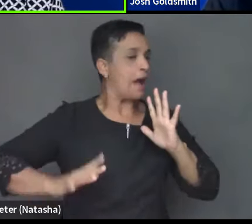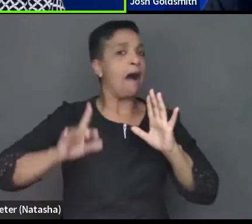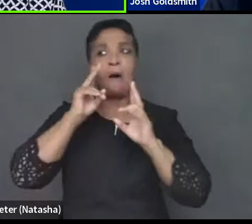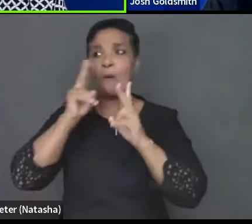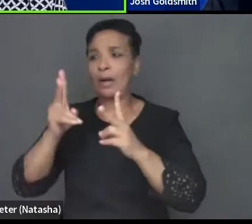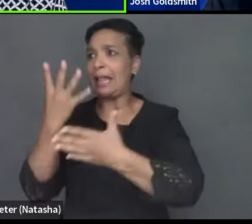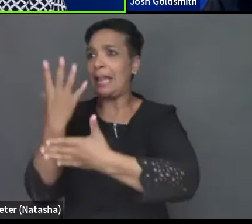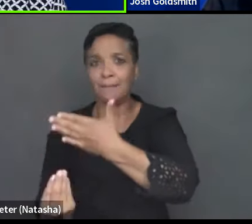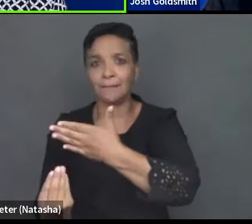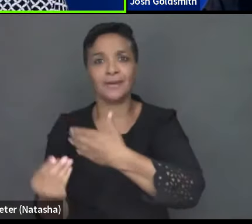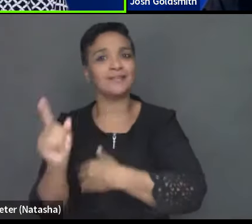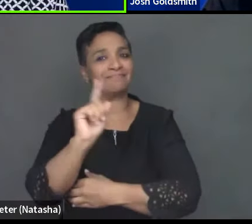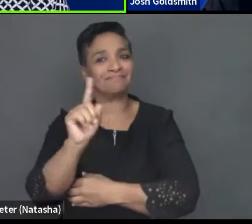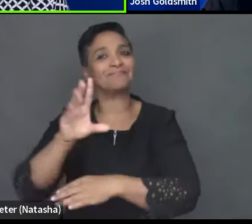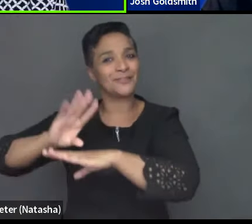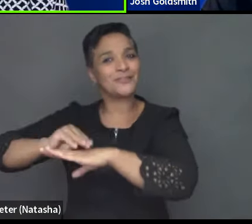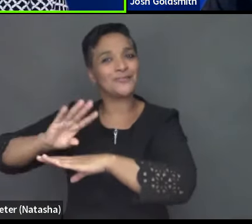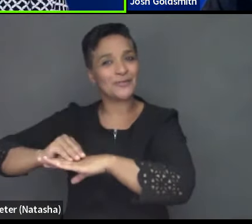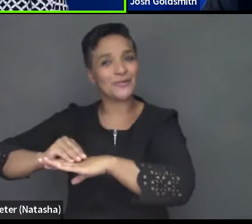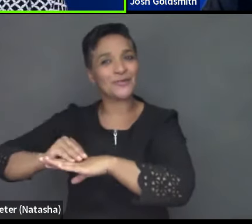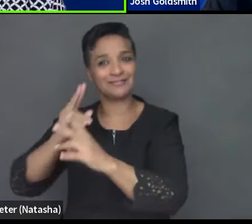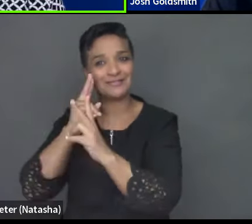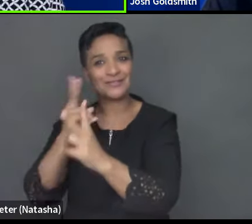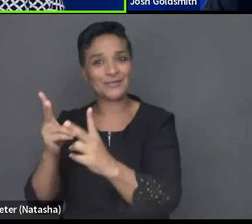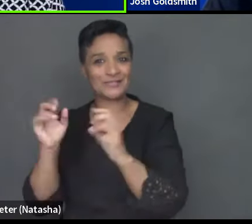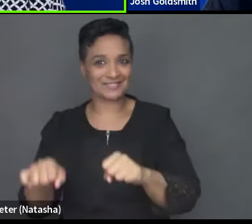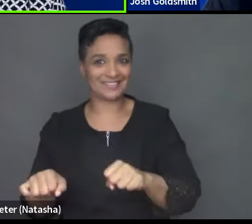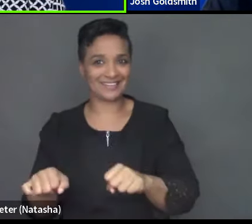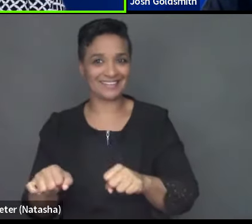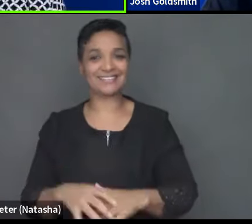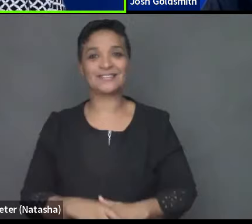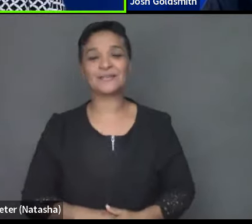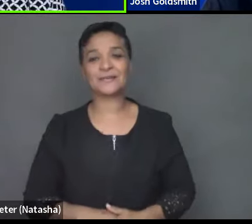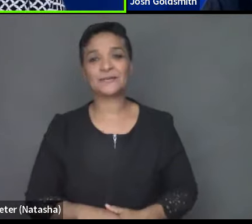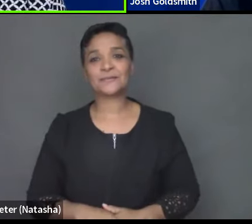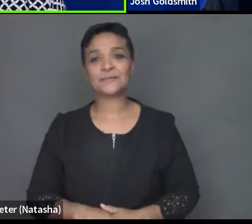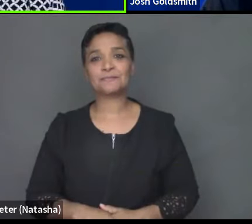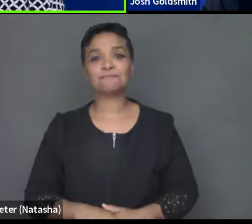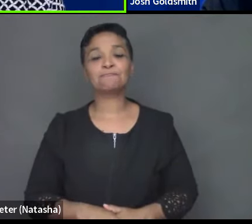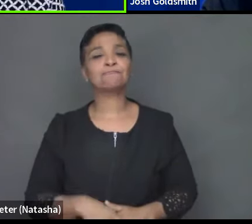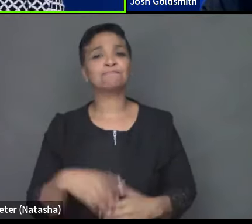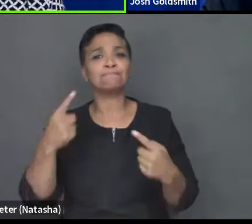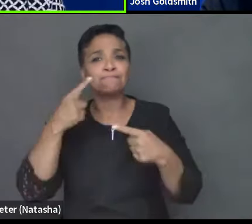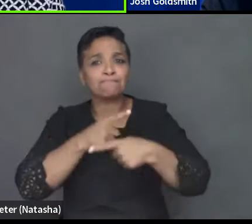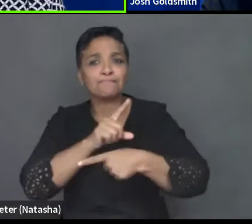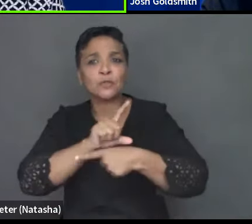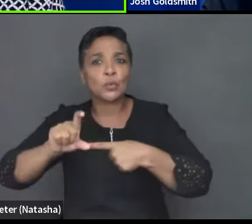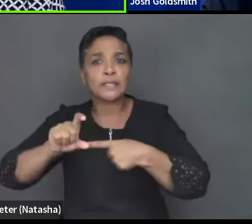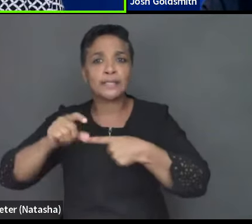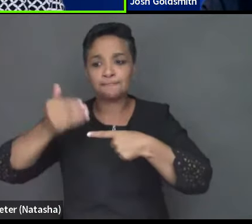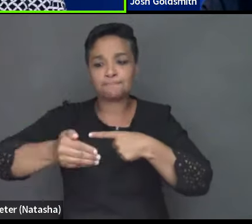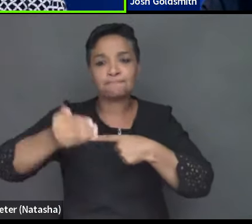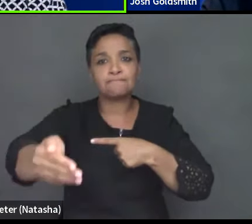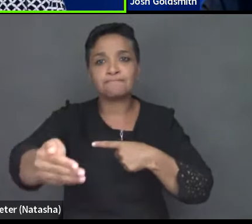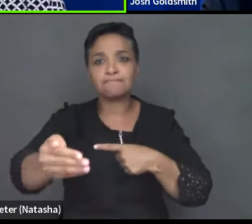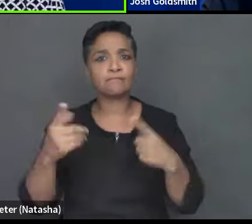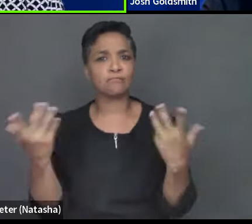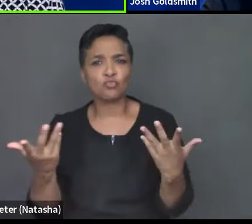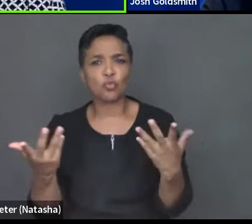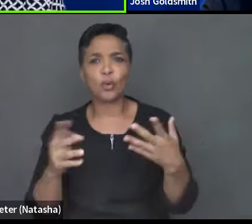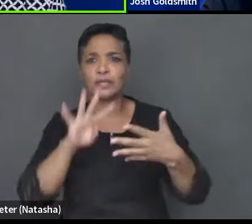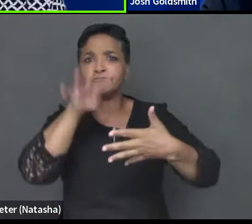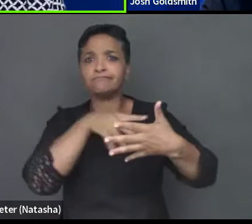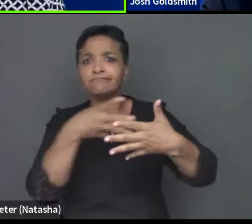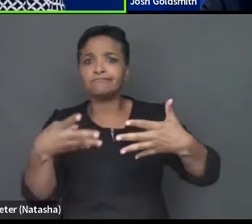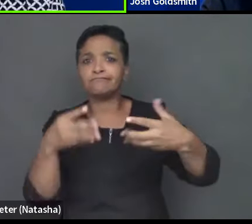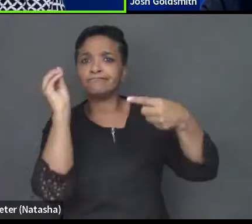anything you missed. So the idea is we're going to be talking about what to expect this week, how it's going to work. People have some questions and we